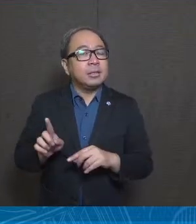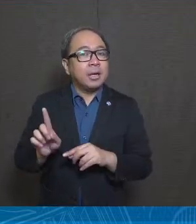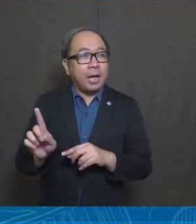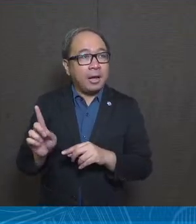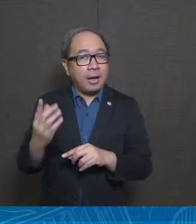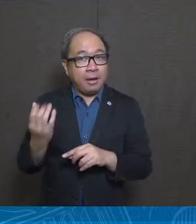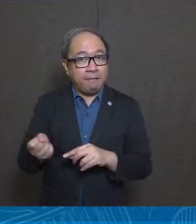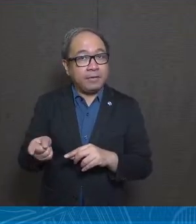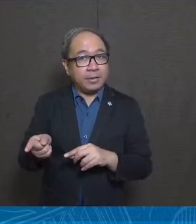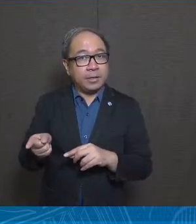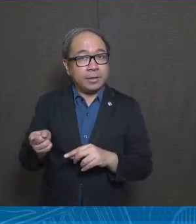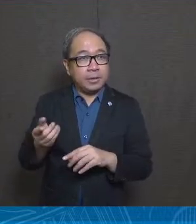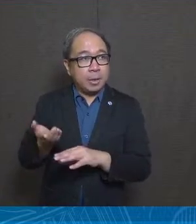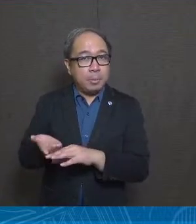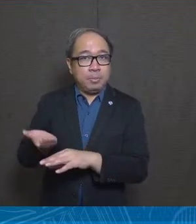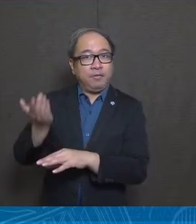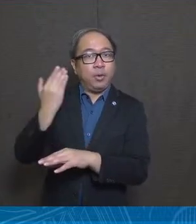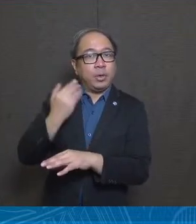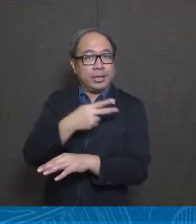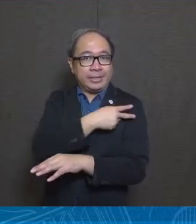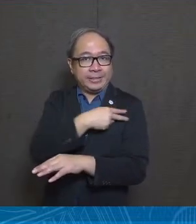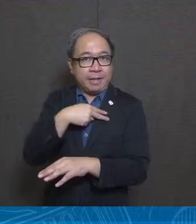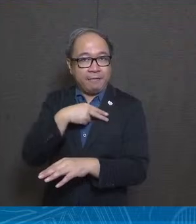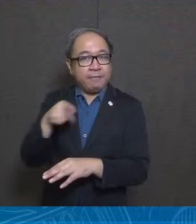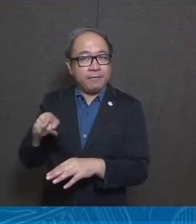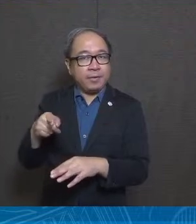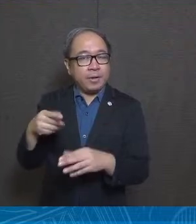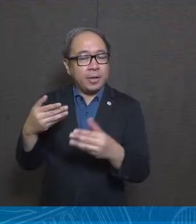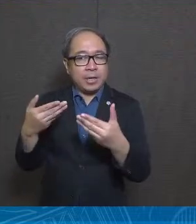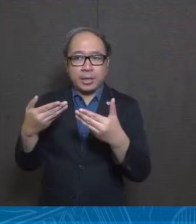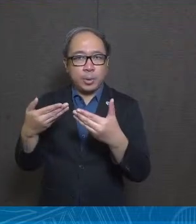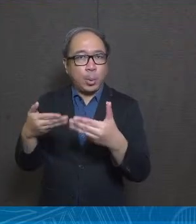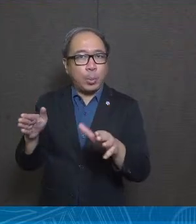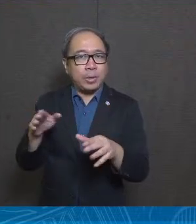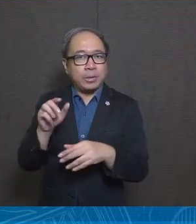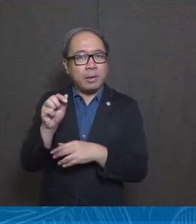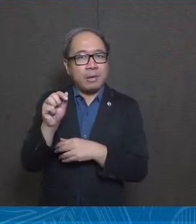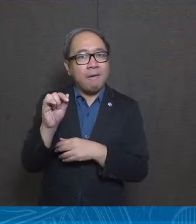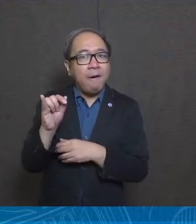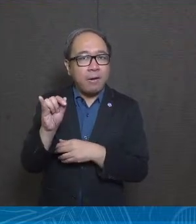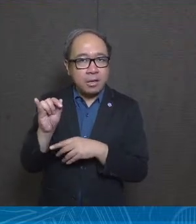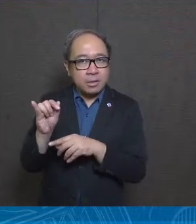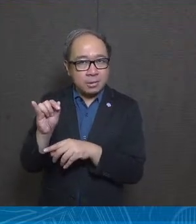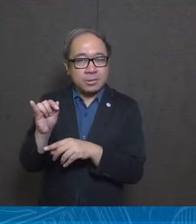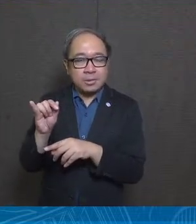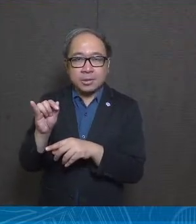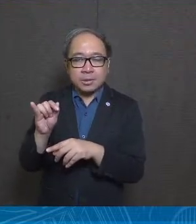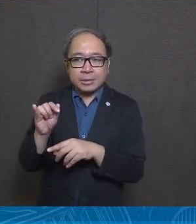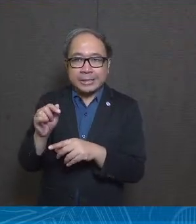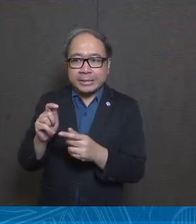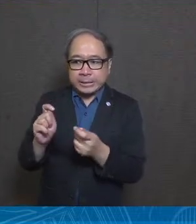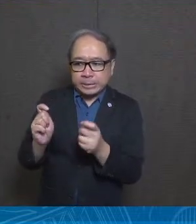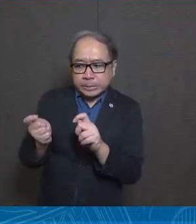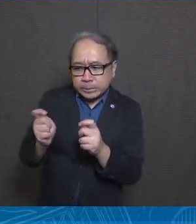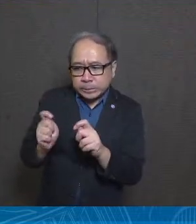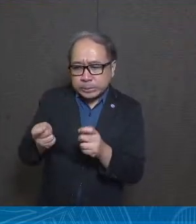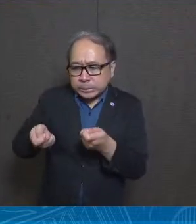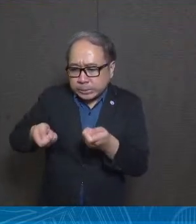the previous workers from OpenAI. They tried to